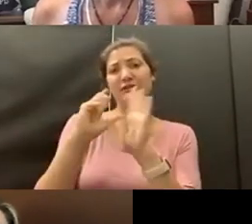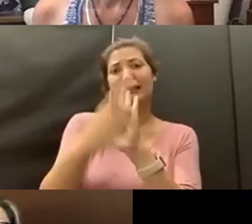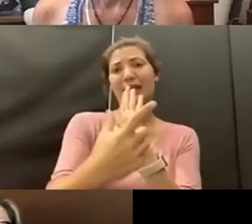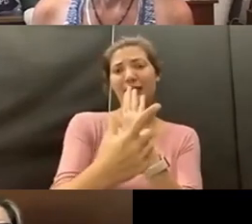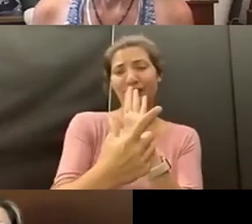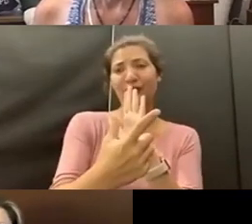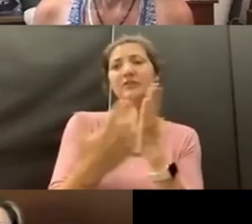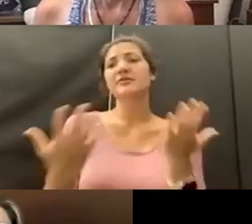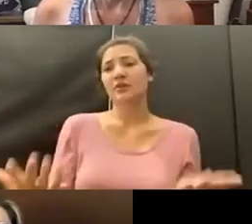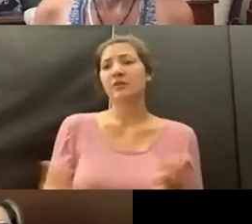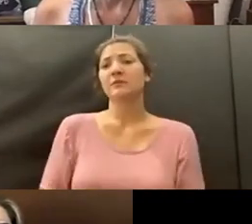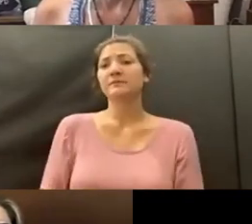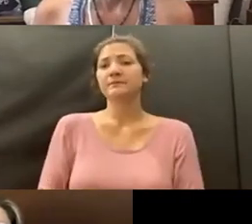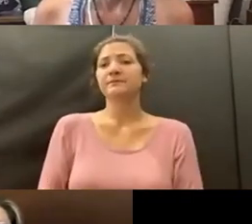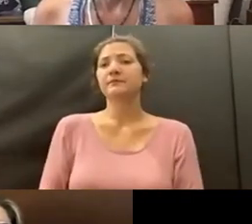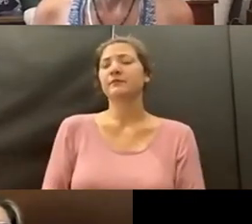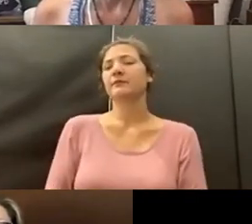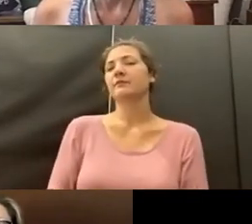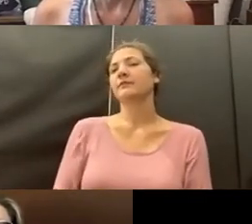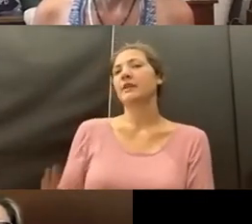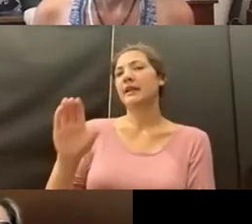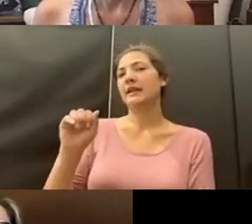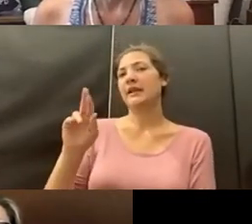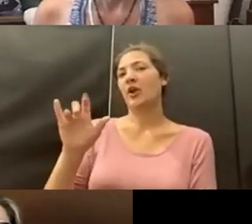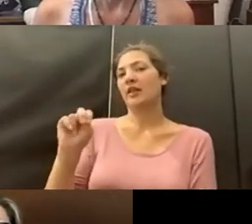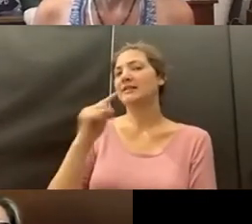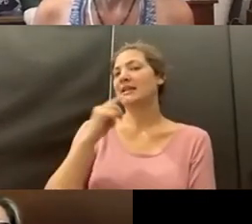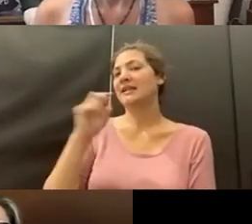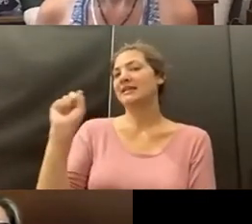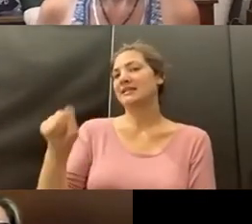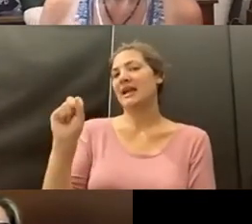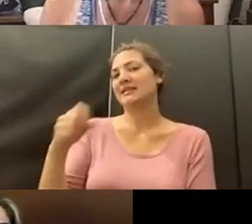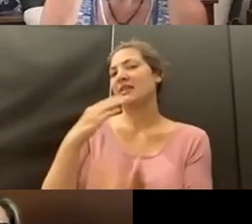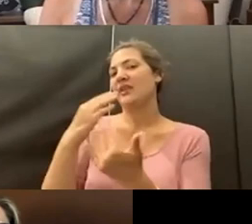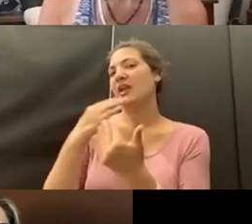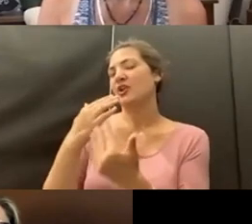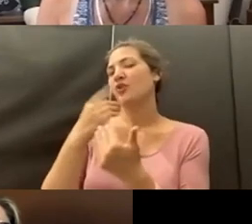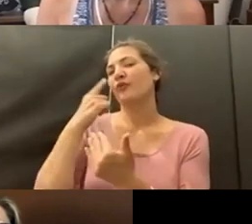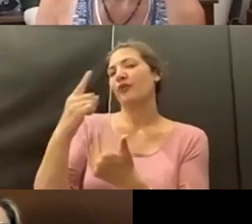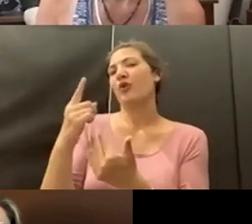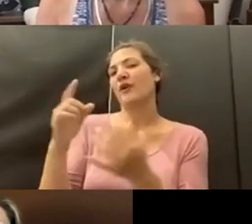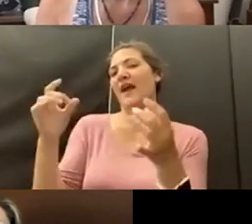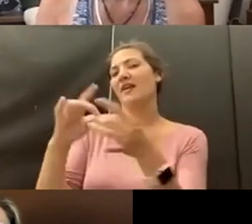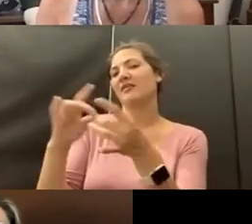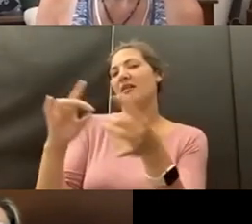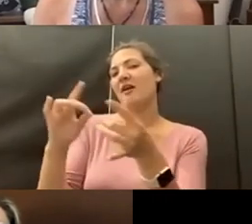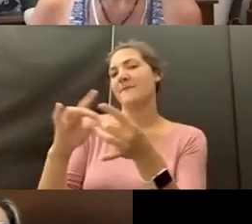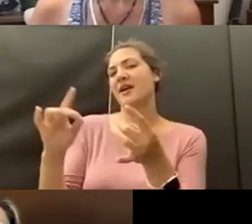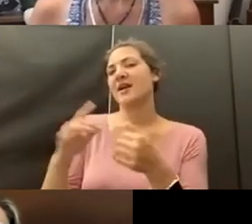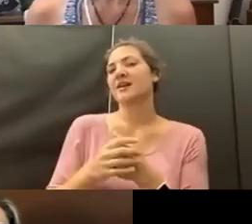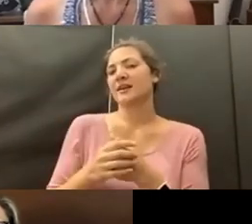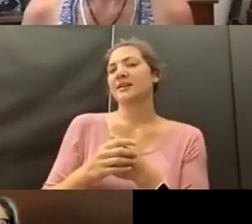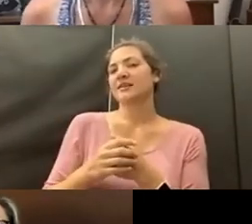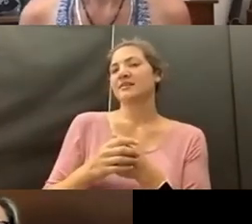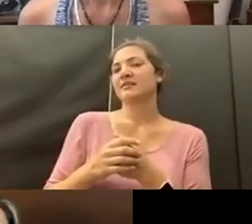Absolutely. And thank you for bringing in that comment from Lisa West. And Diane Puckett is following up that same